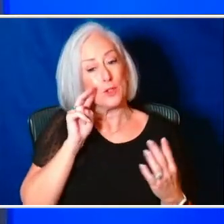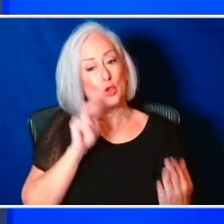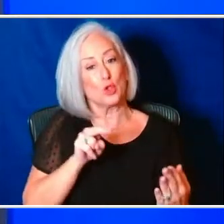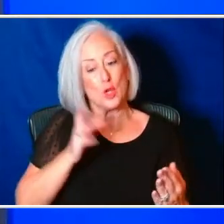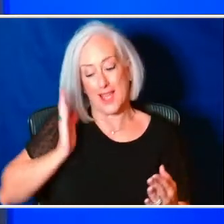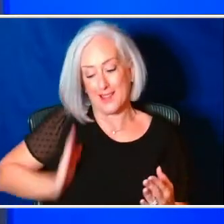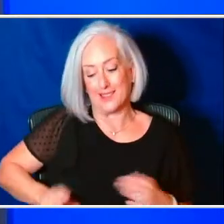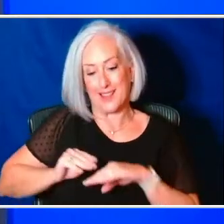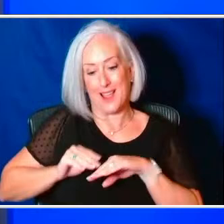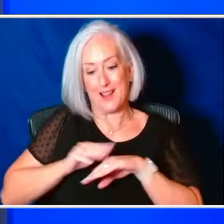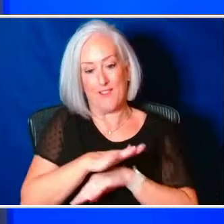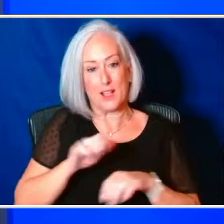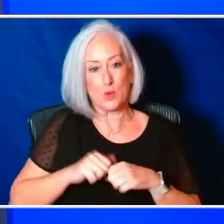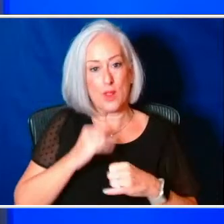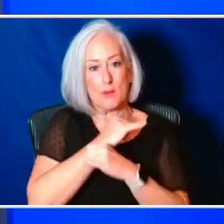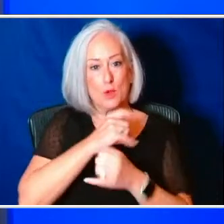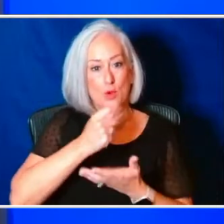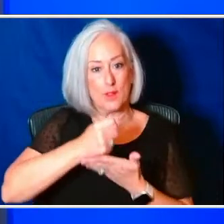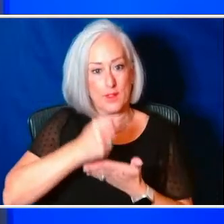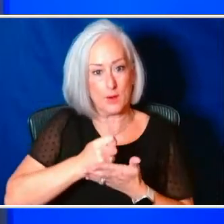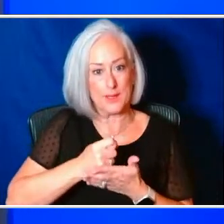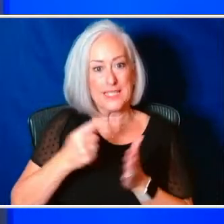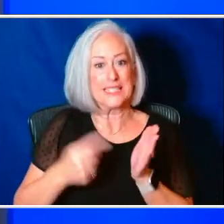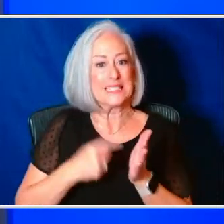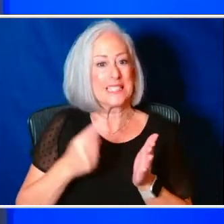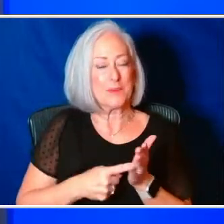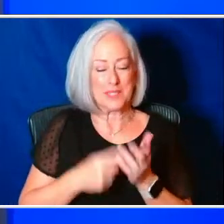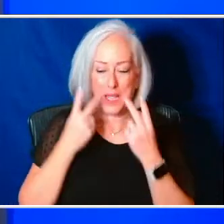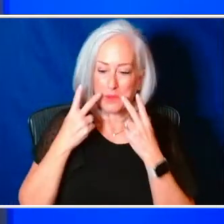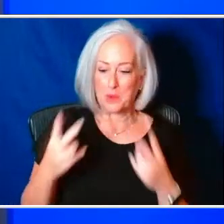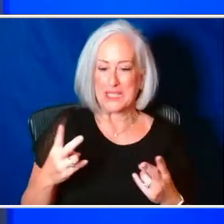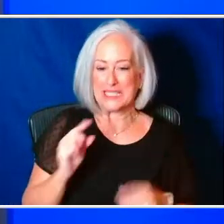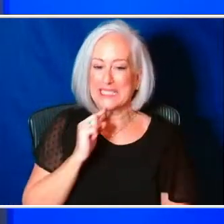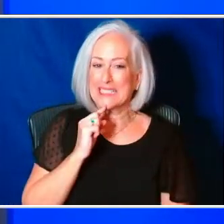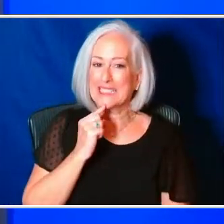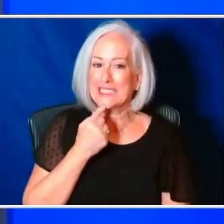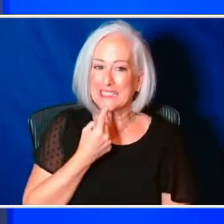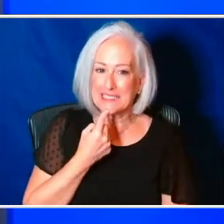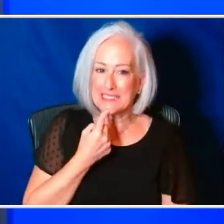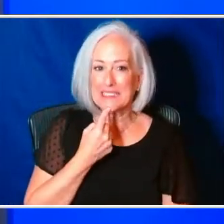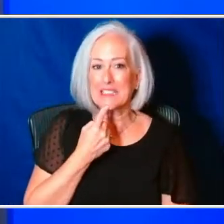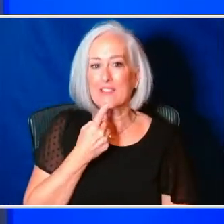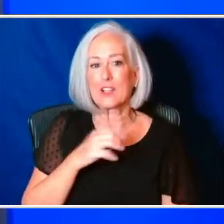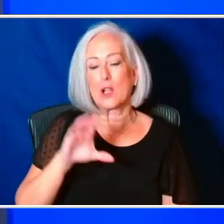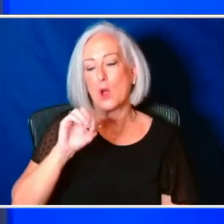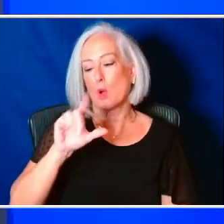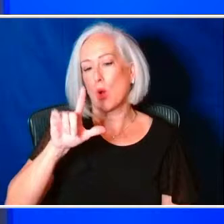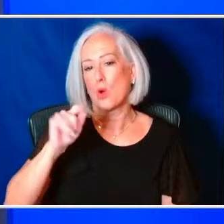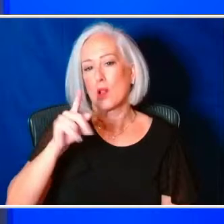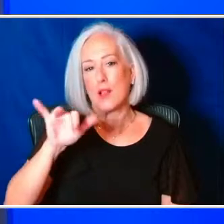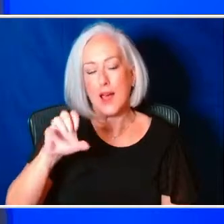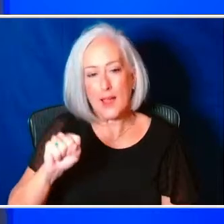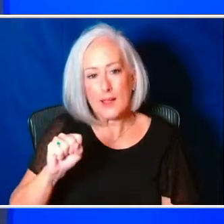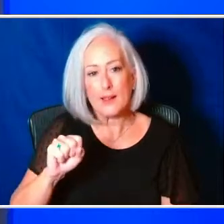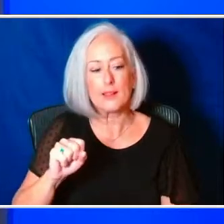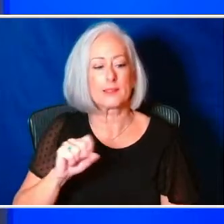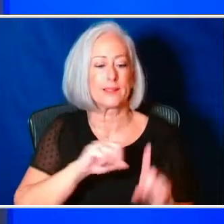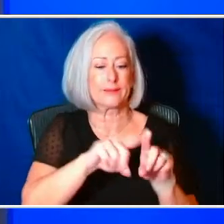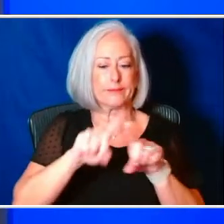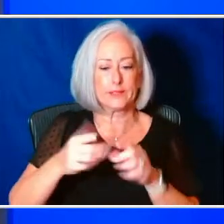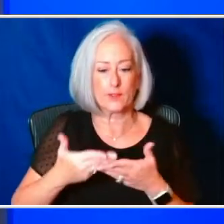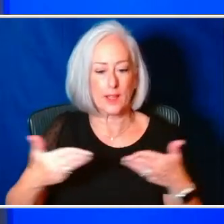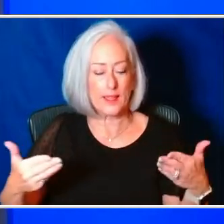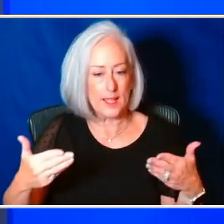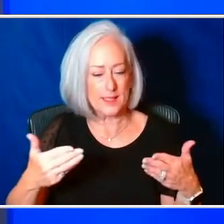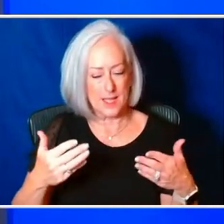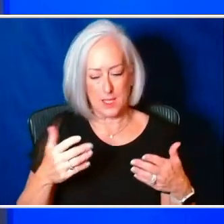therapy, we sometimes see some very untoward side effects like severe colitis and pneumonitis. So they're also doing research in terms of why patients will have